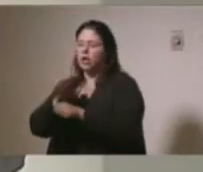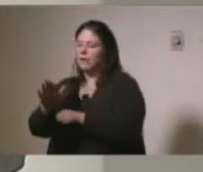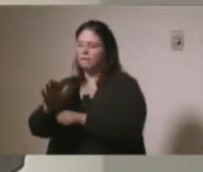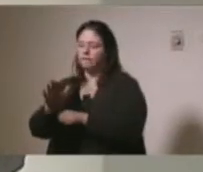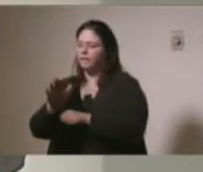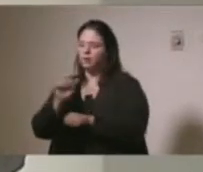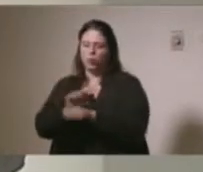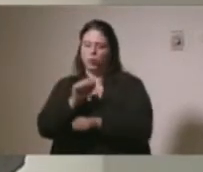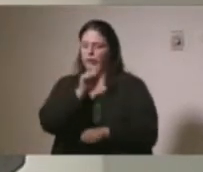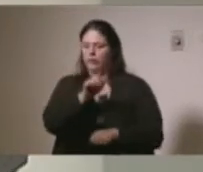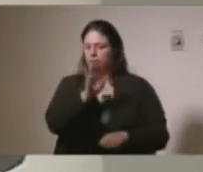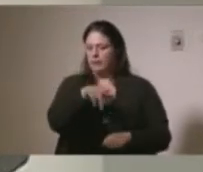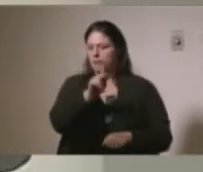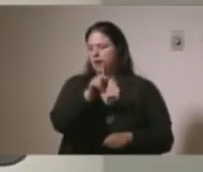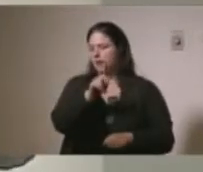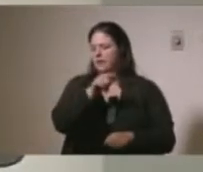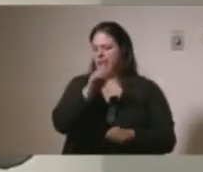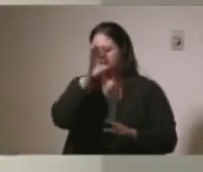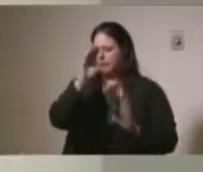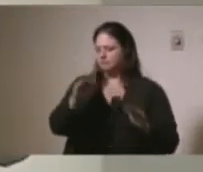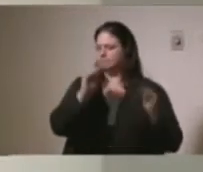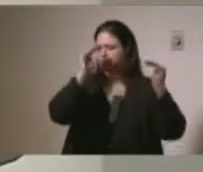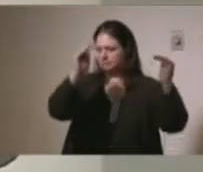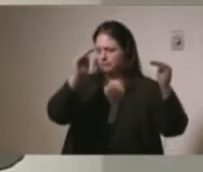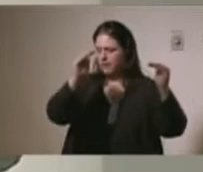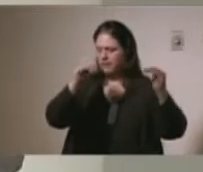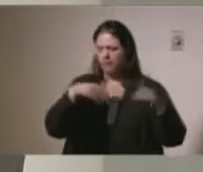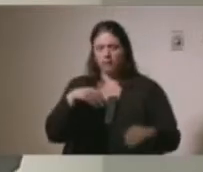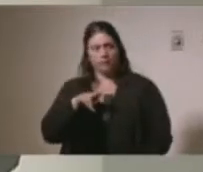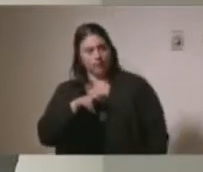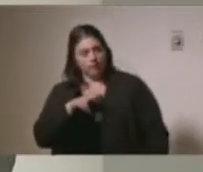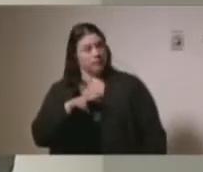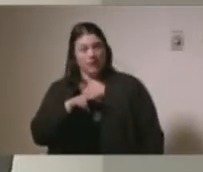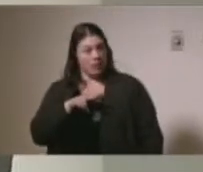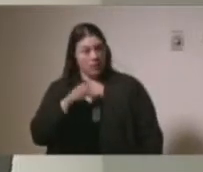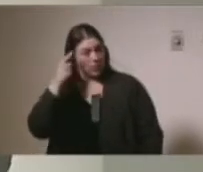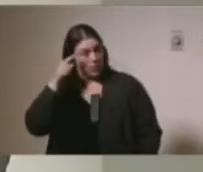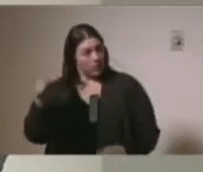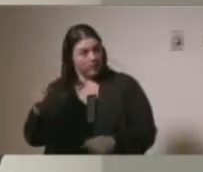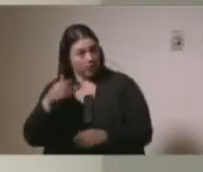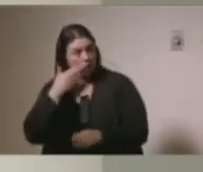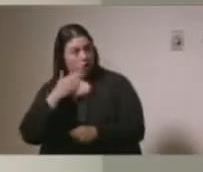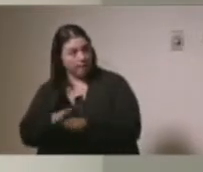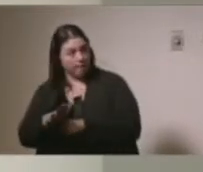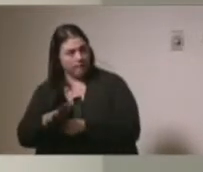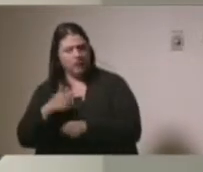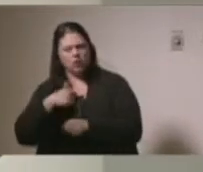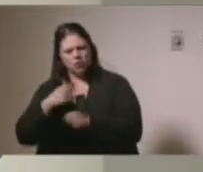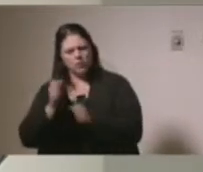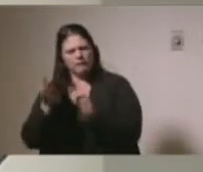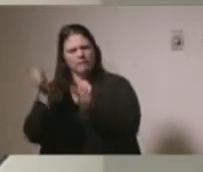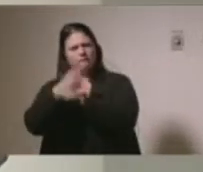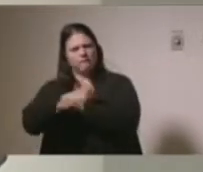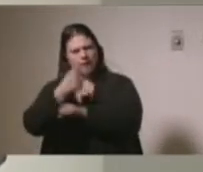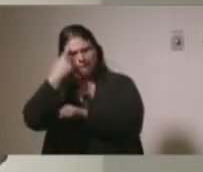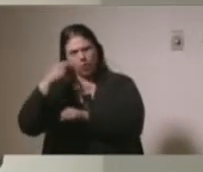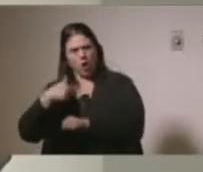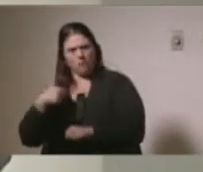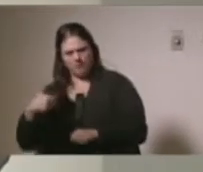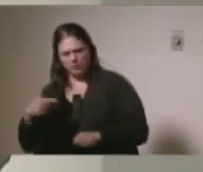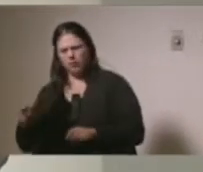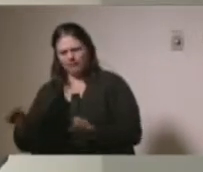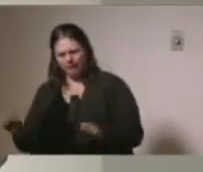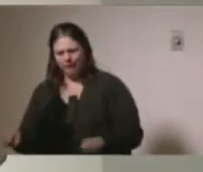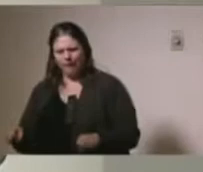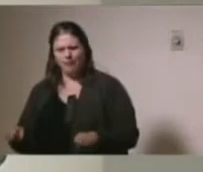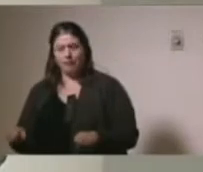staff to do. So we really have to fight for our members. And if there is a declining,